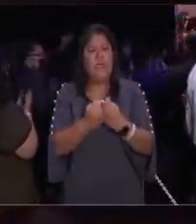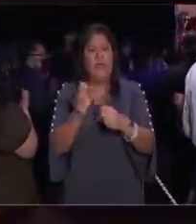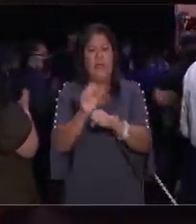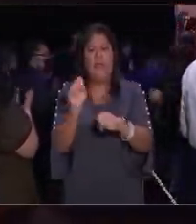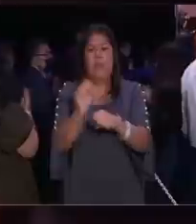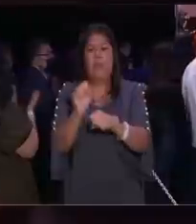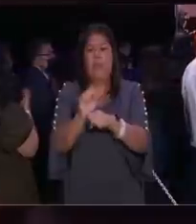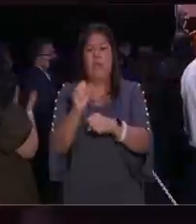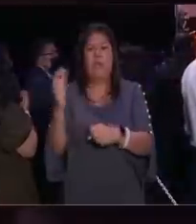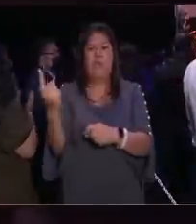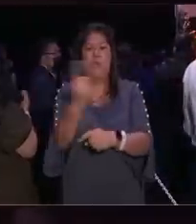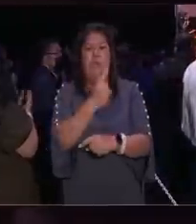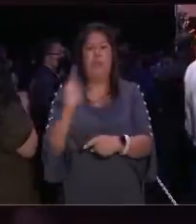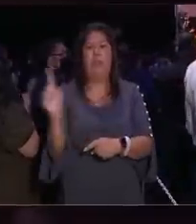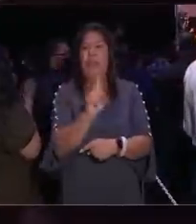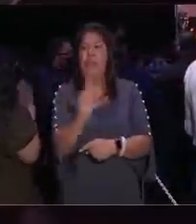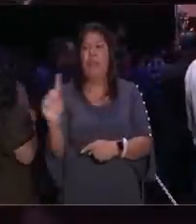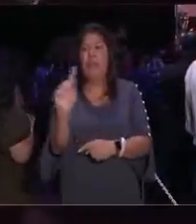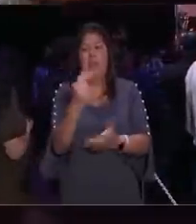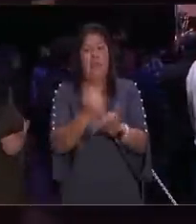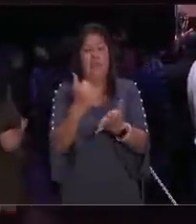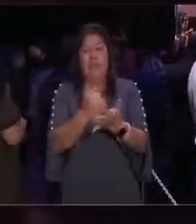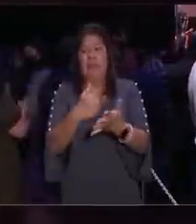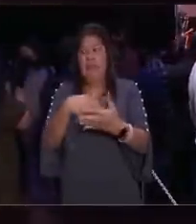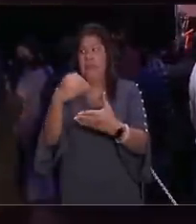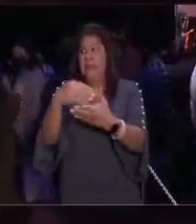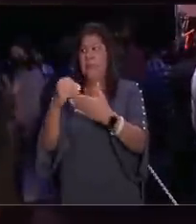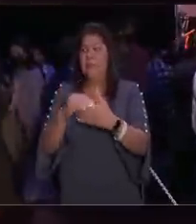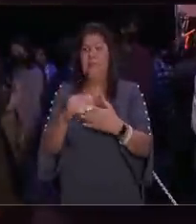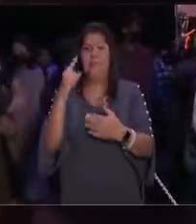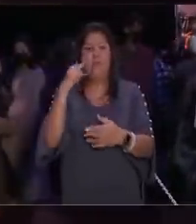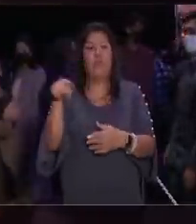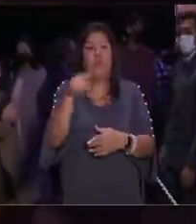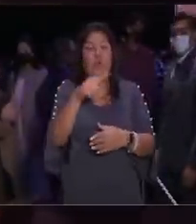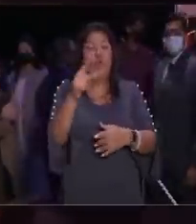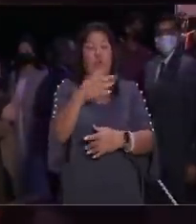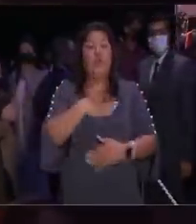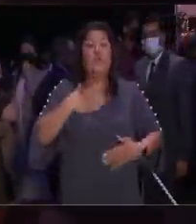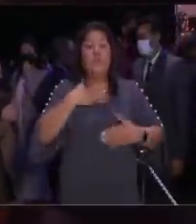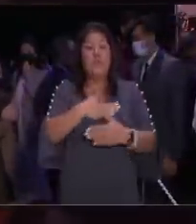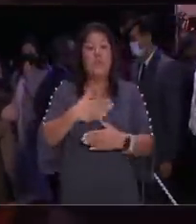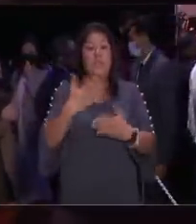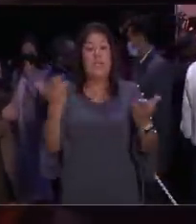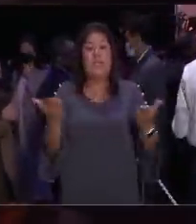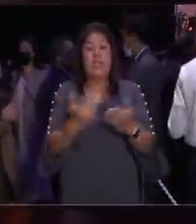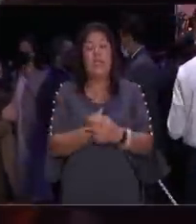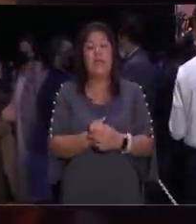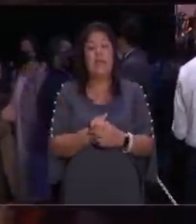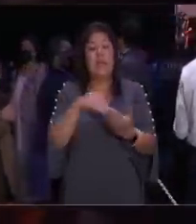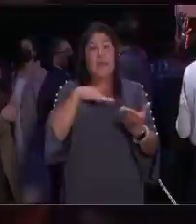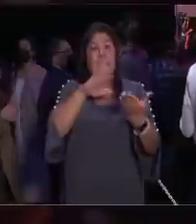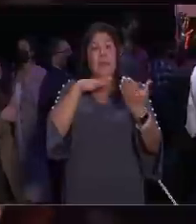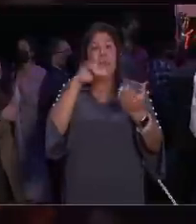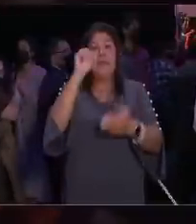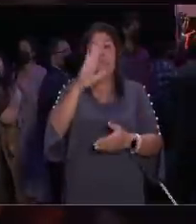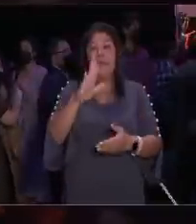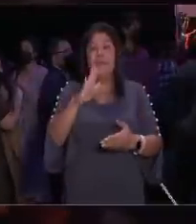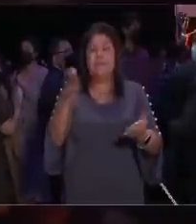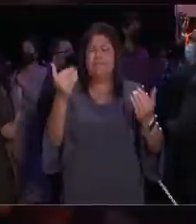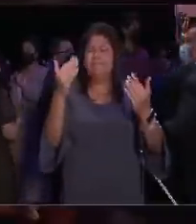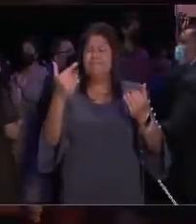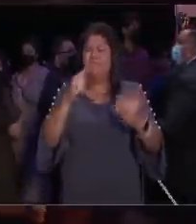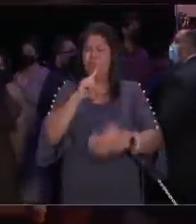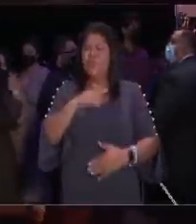been working, running around, helping outside and so that you can enjoy being in here in the presence of God. Come